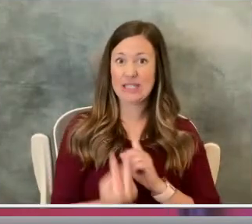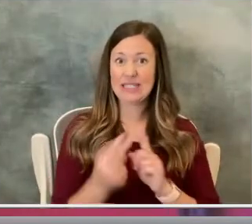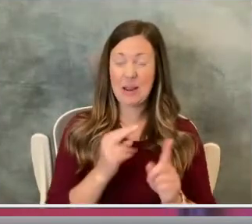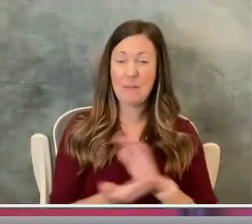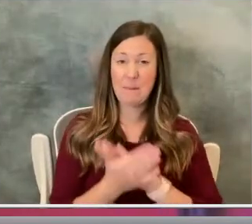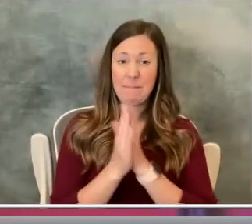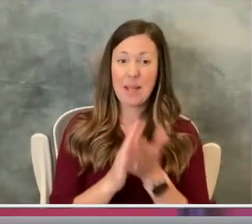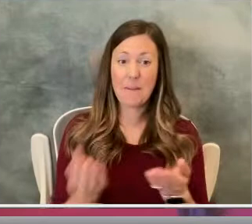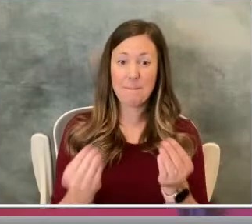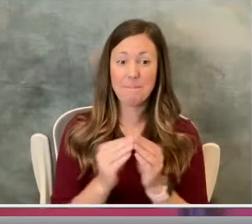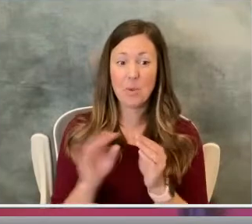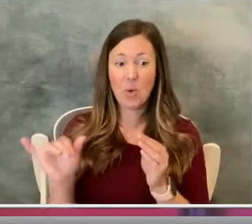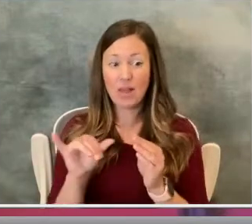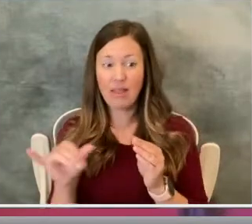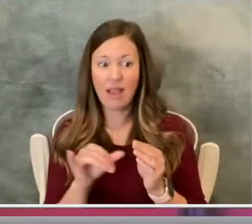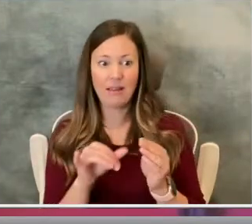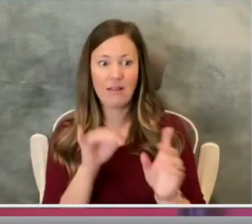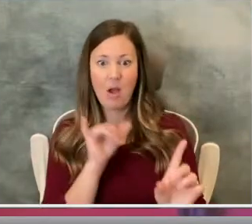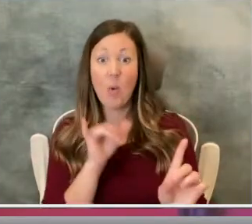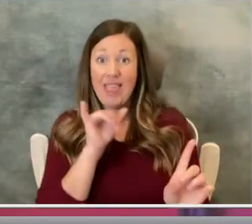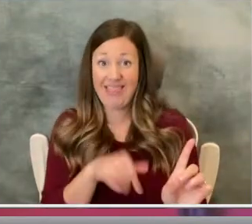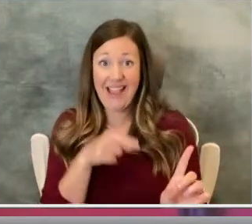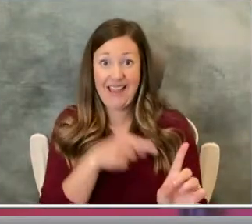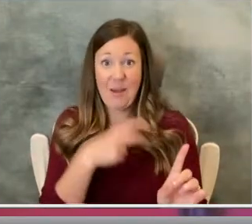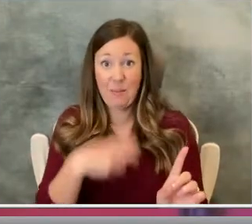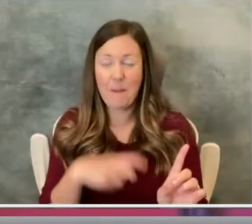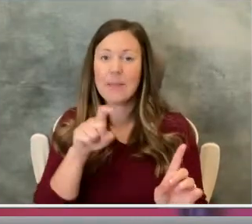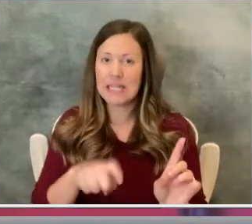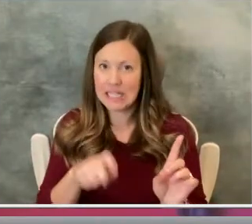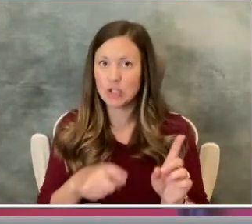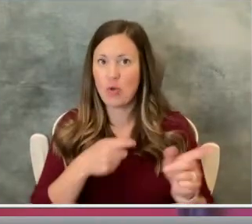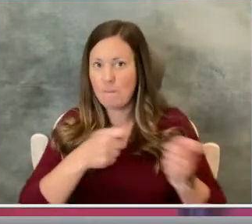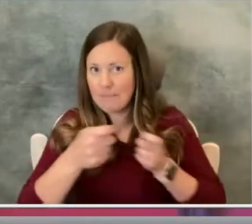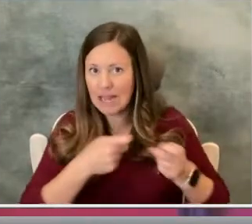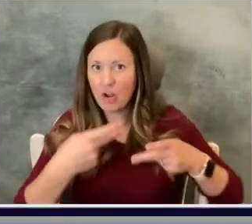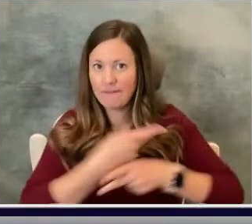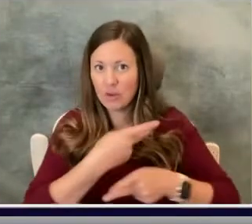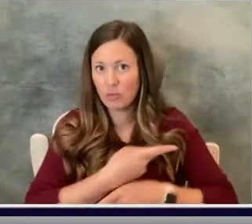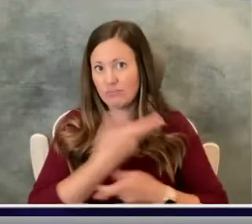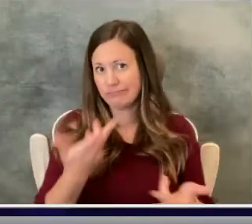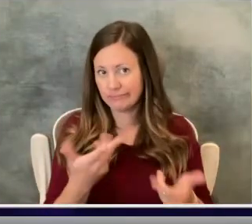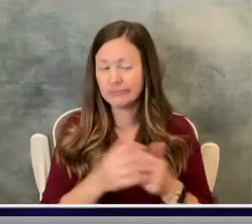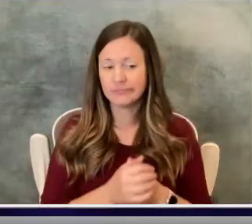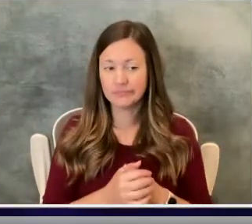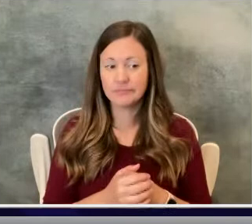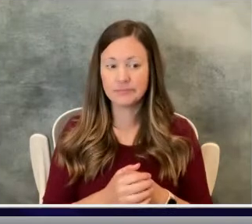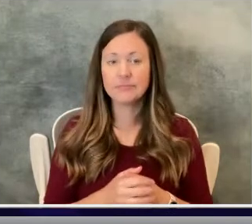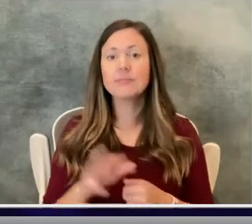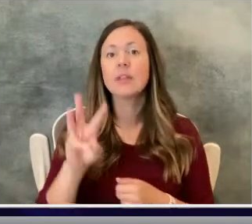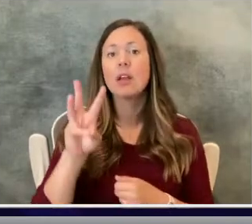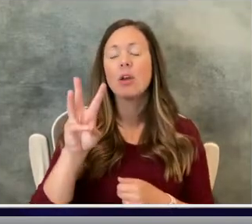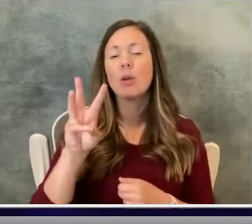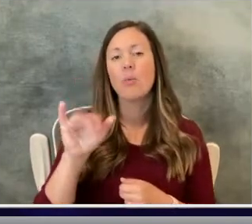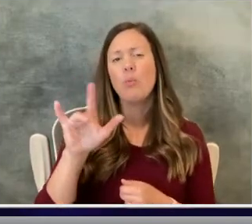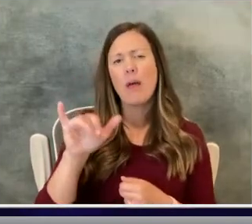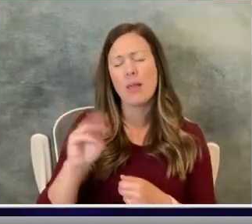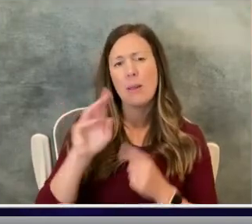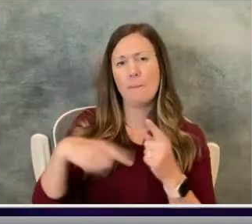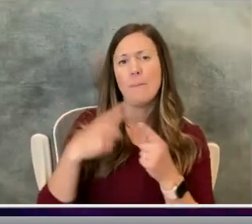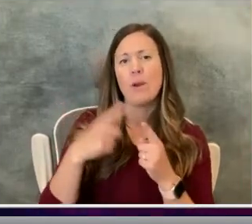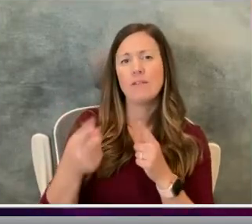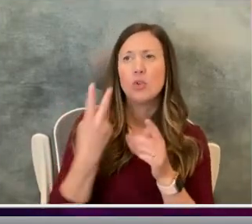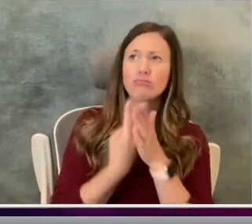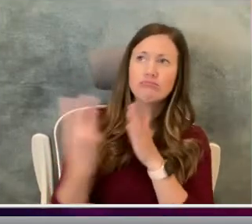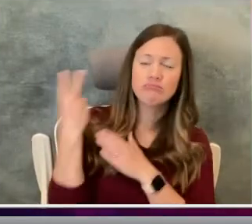management sort of concern and a management strategy that we need to come up with. But William, when you look back, do you now see there might